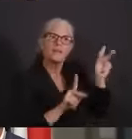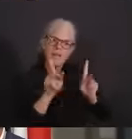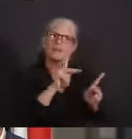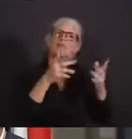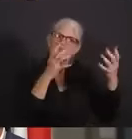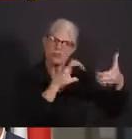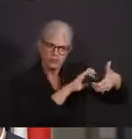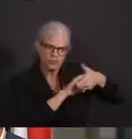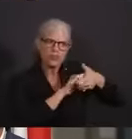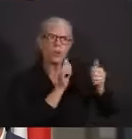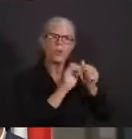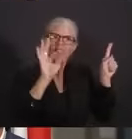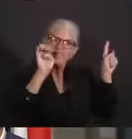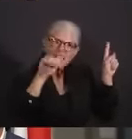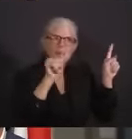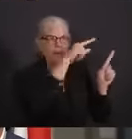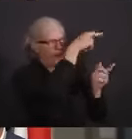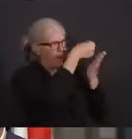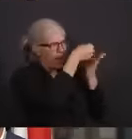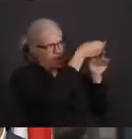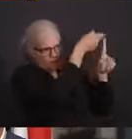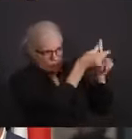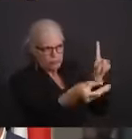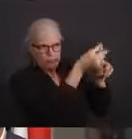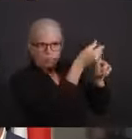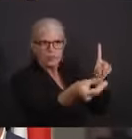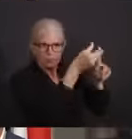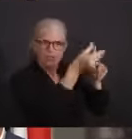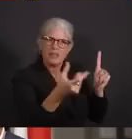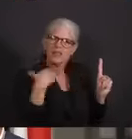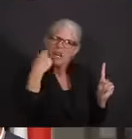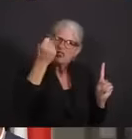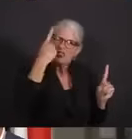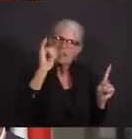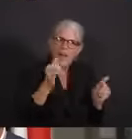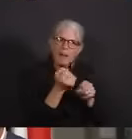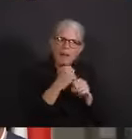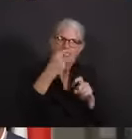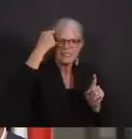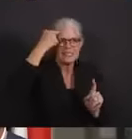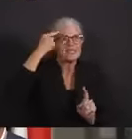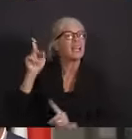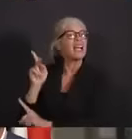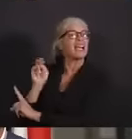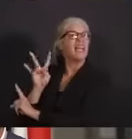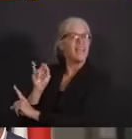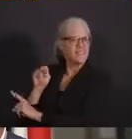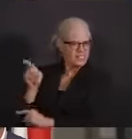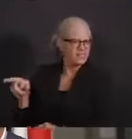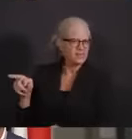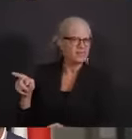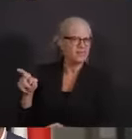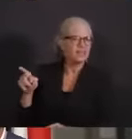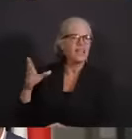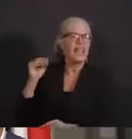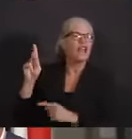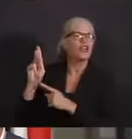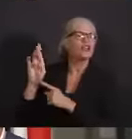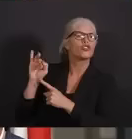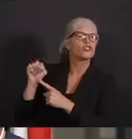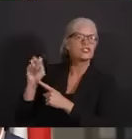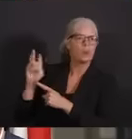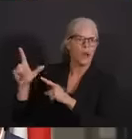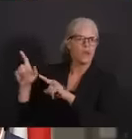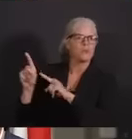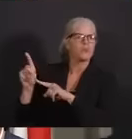FEMA reimbursements that make sense. And I think Kevin, I think Administrator Criswell has been very receptive to that because it